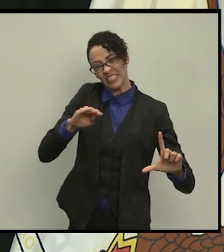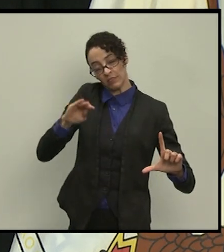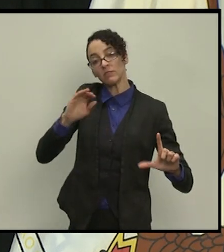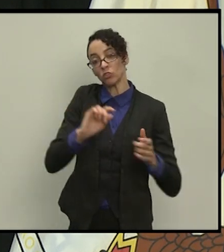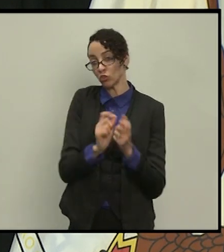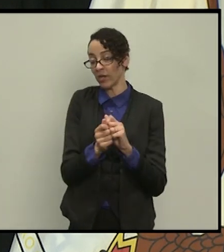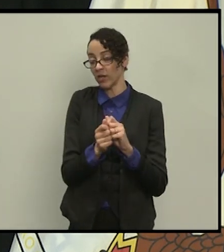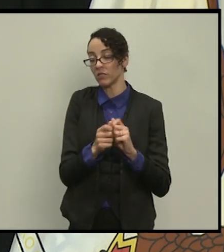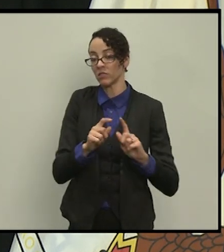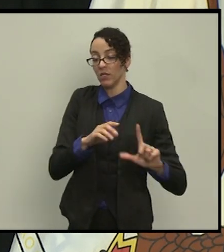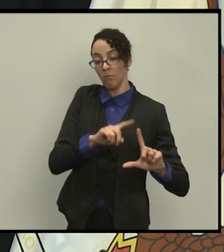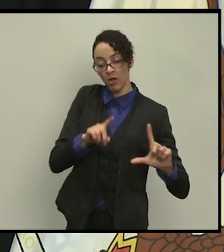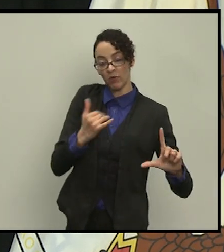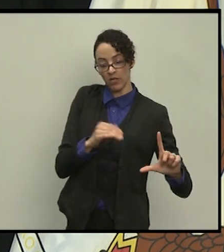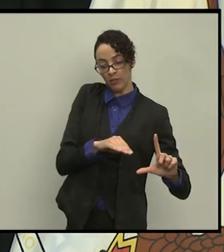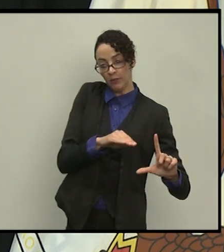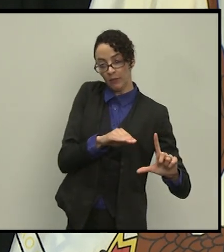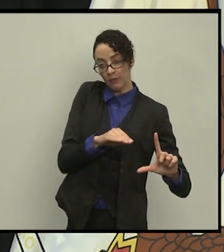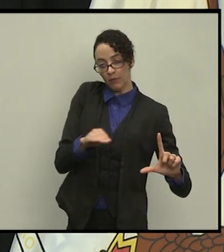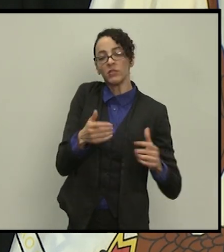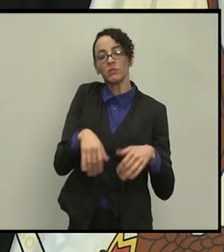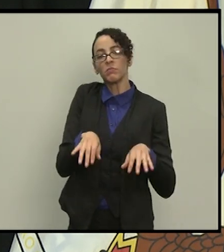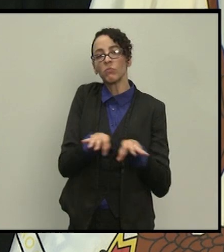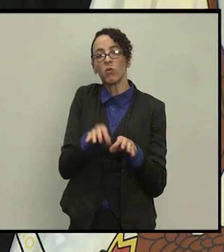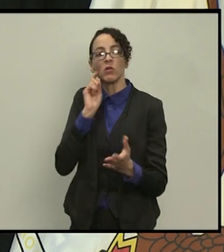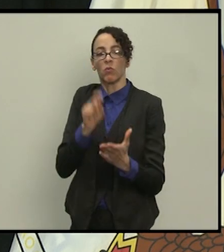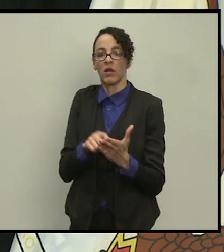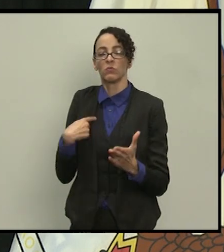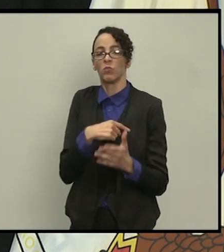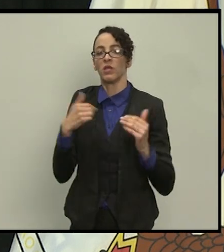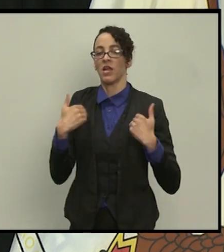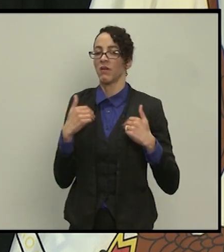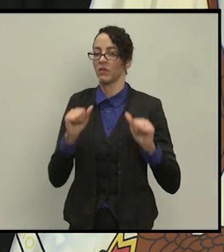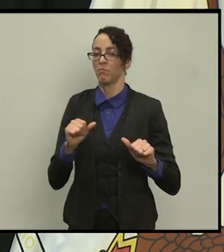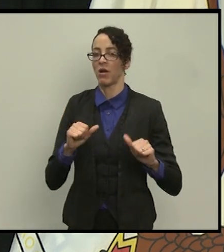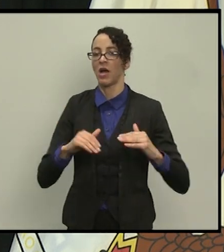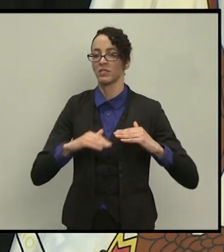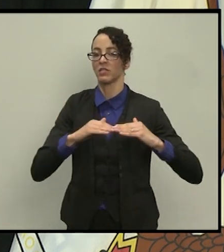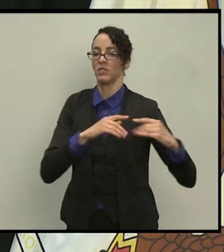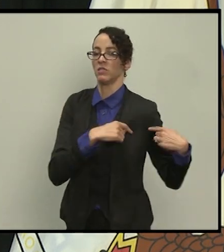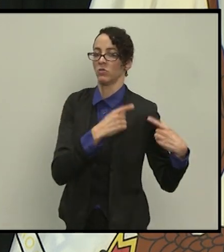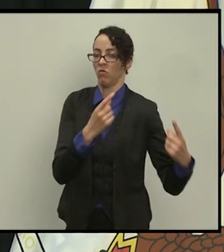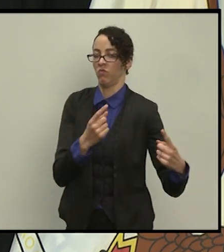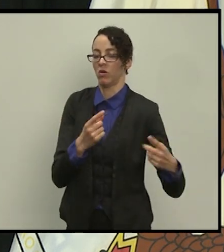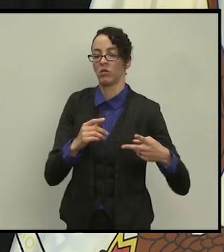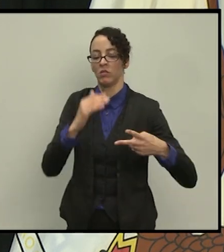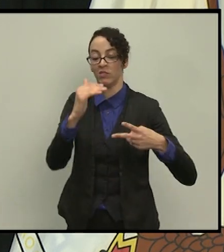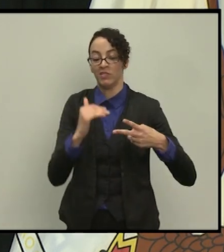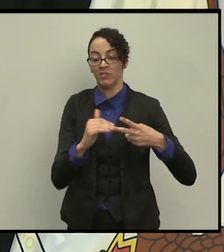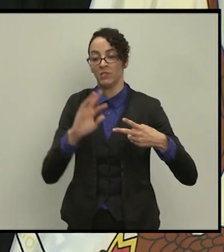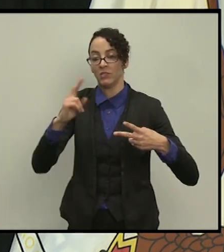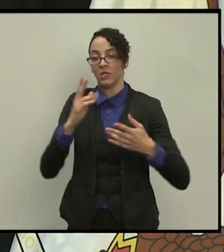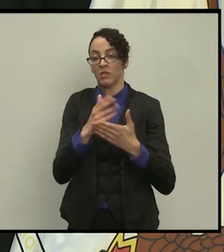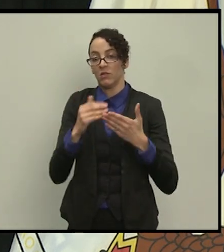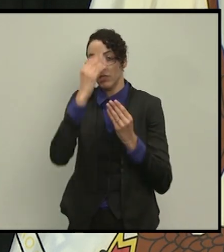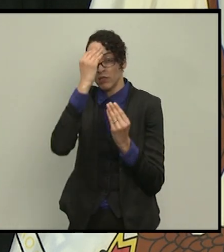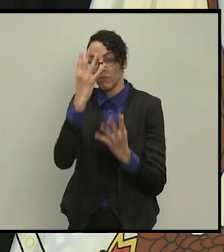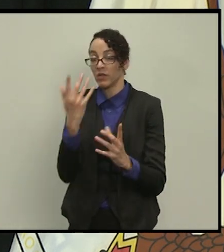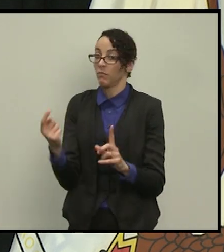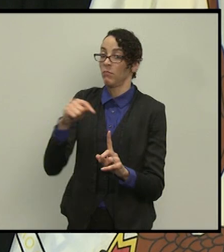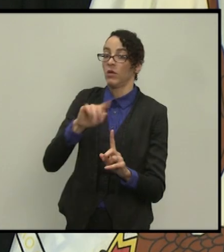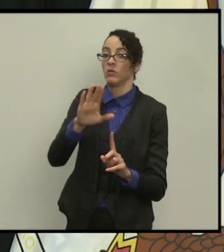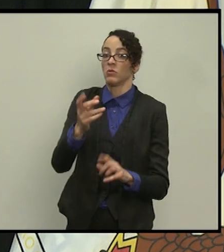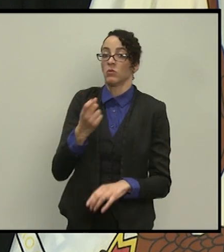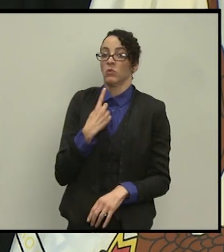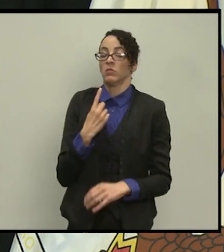important to realize that we have the capacity. With regard to the second piece of information, and going back to the question, we have